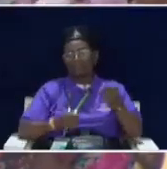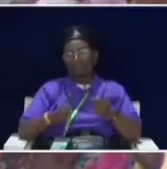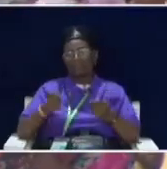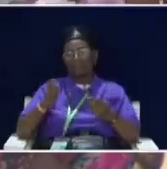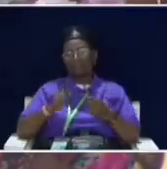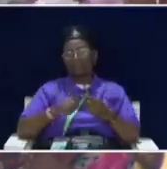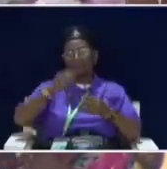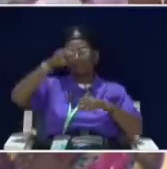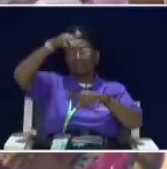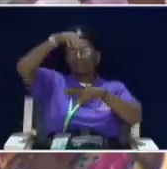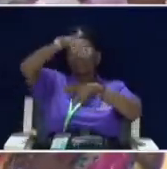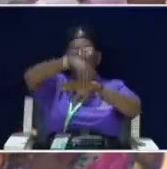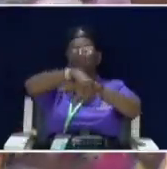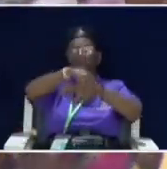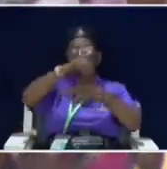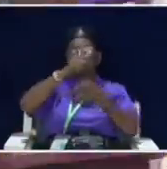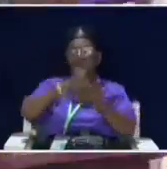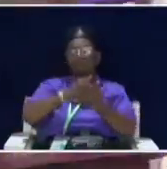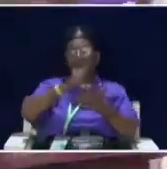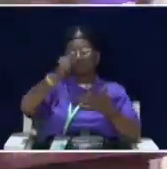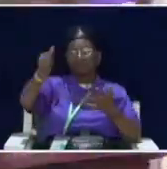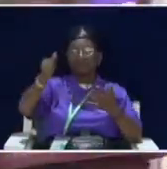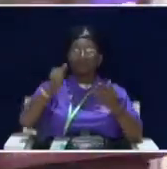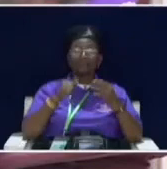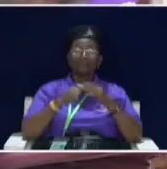Amen. I told you the